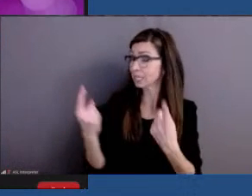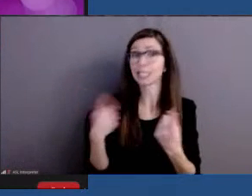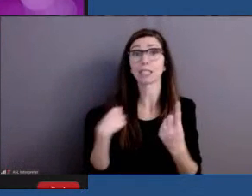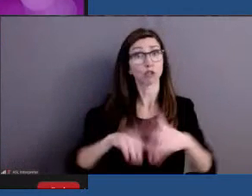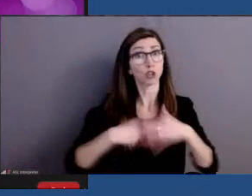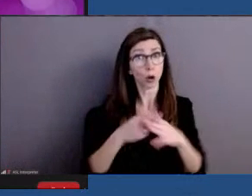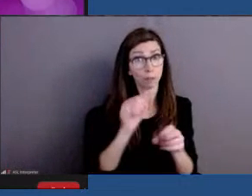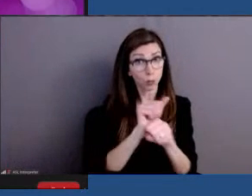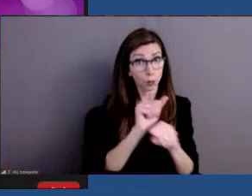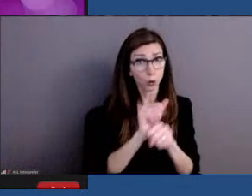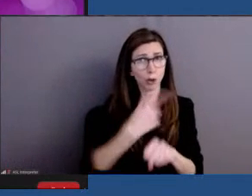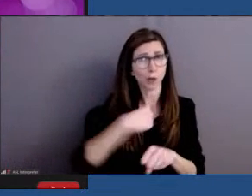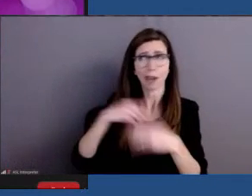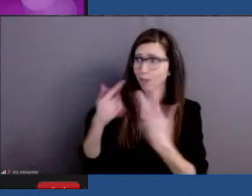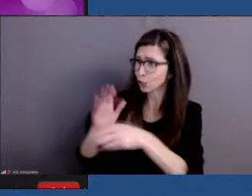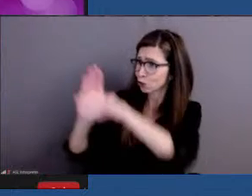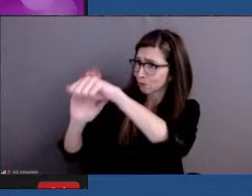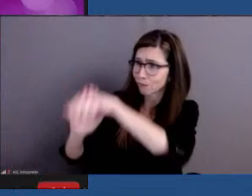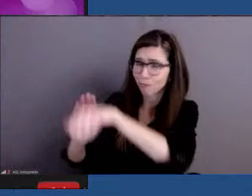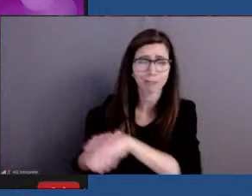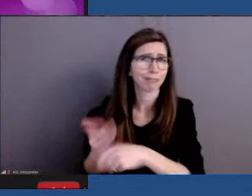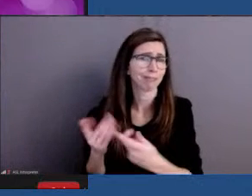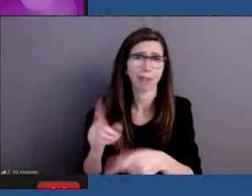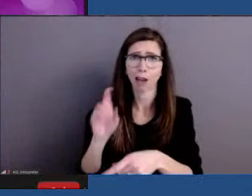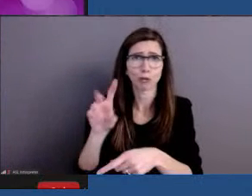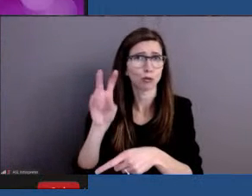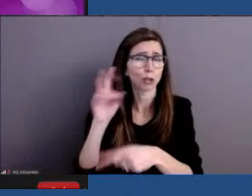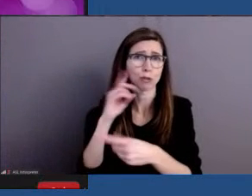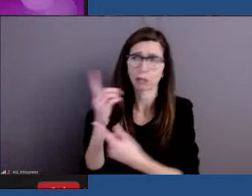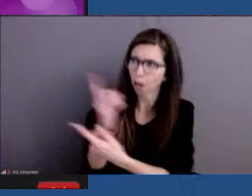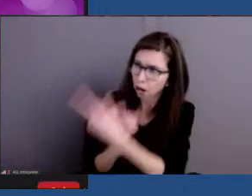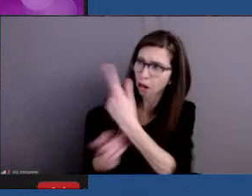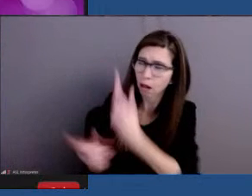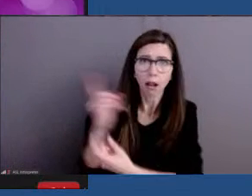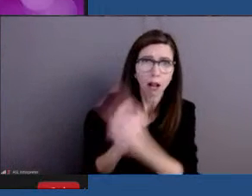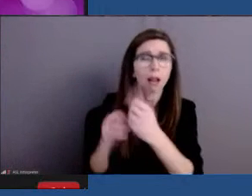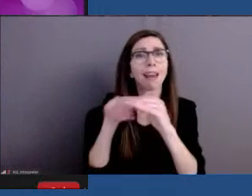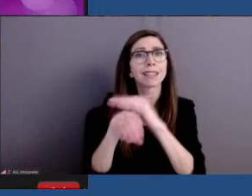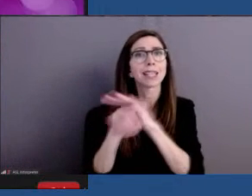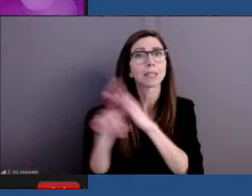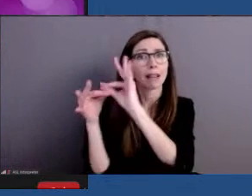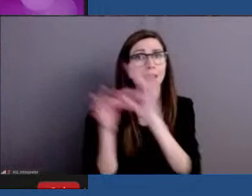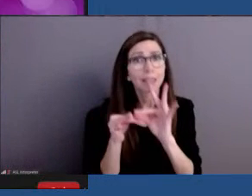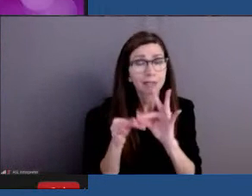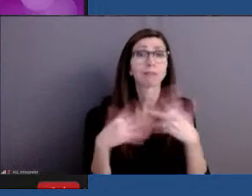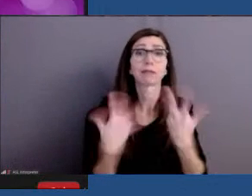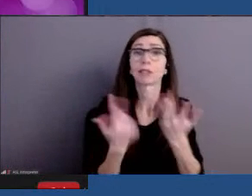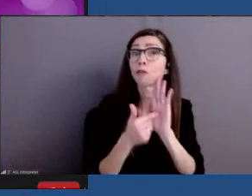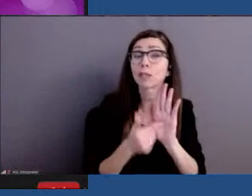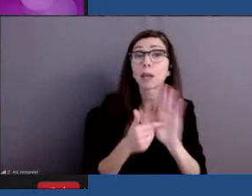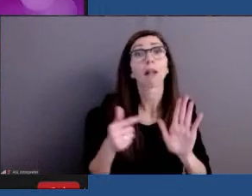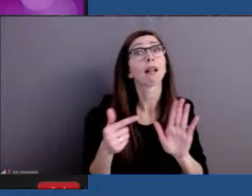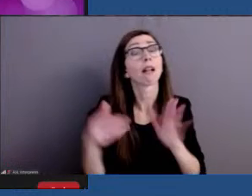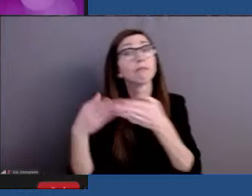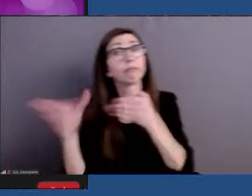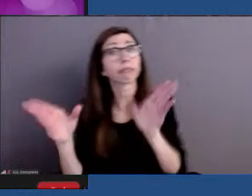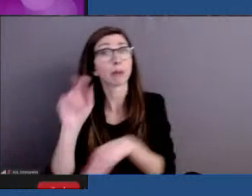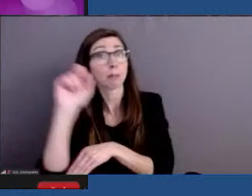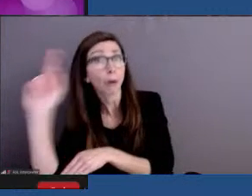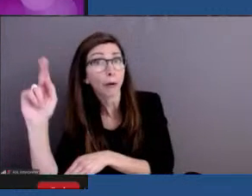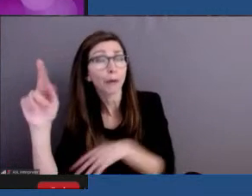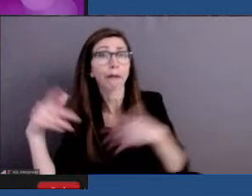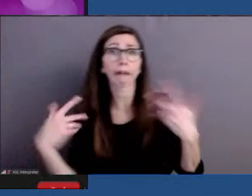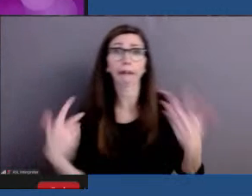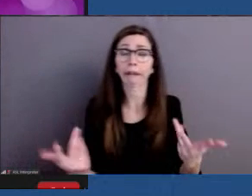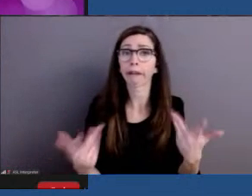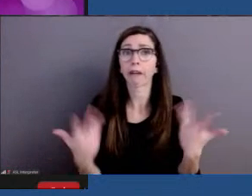councillors on likely hundreds of accessibility questions, ranging from accessibility of public parks and public places in a